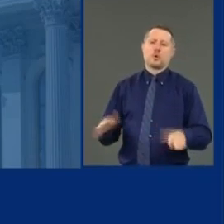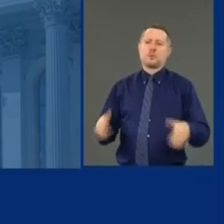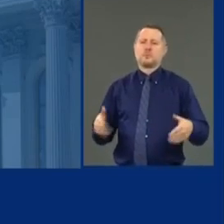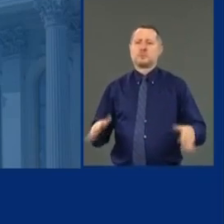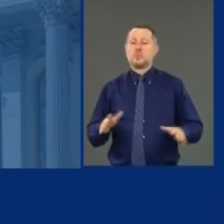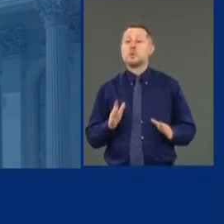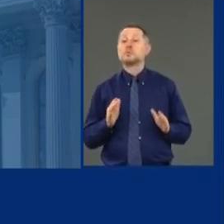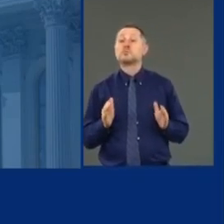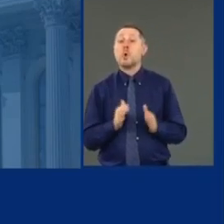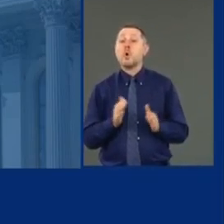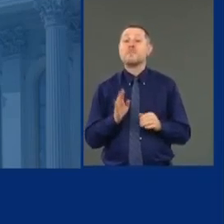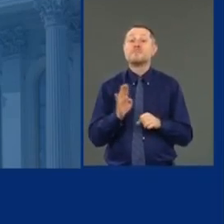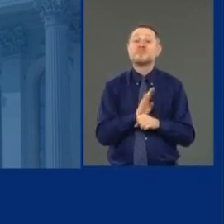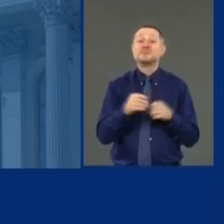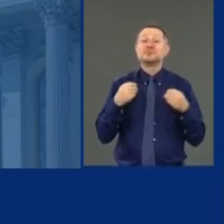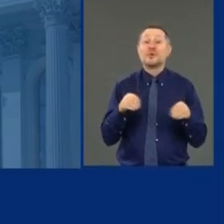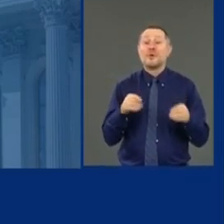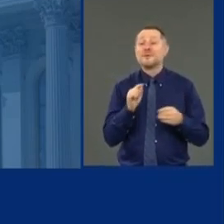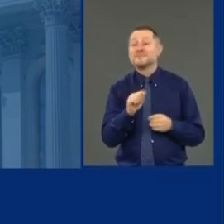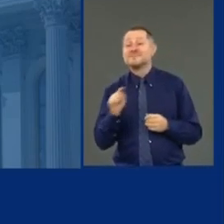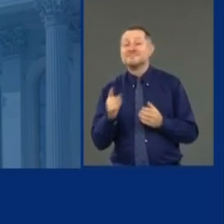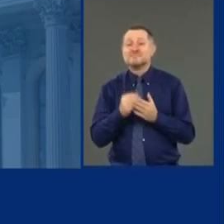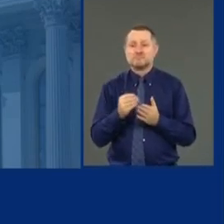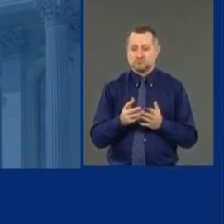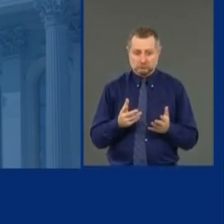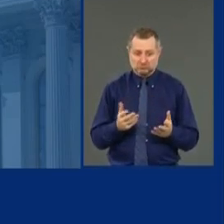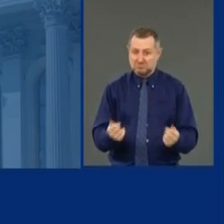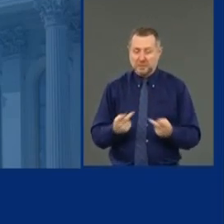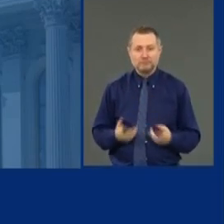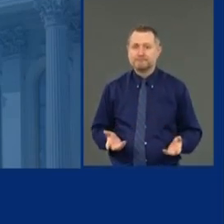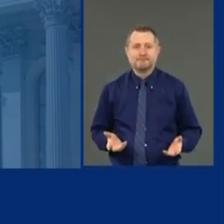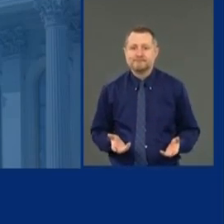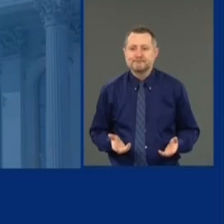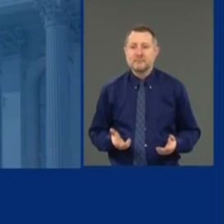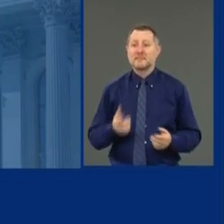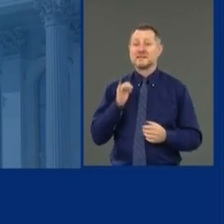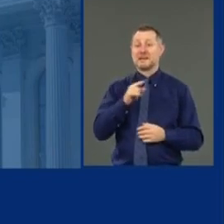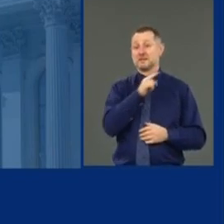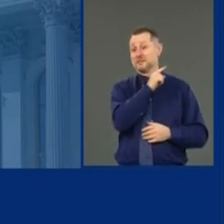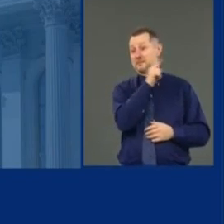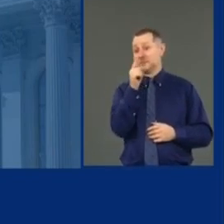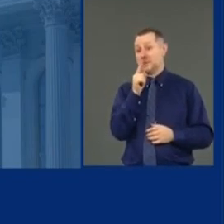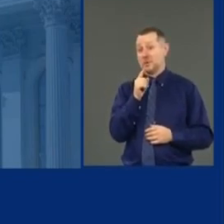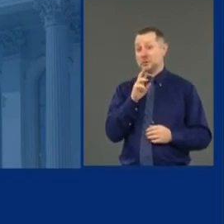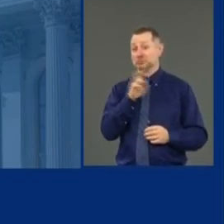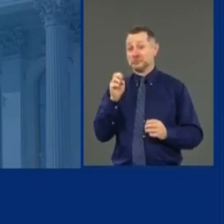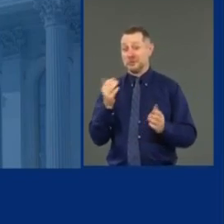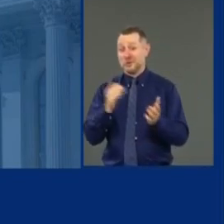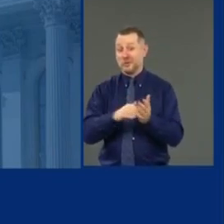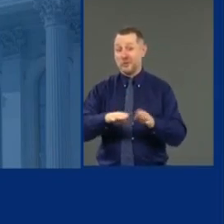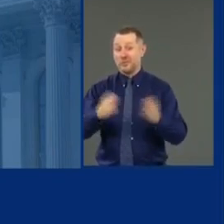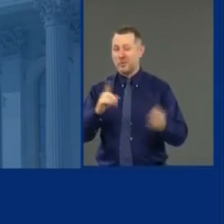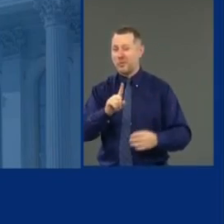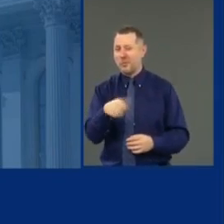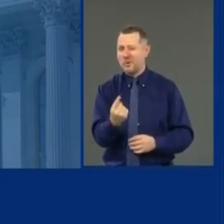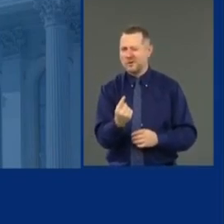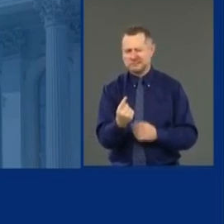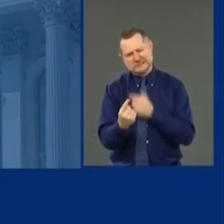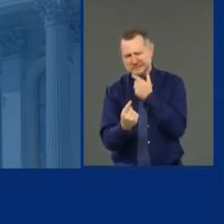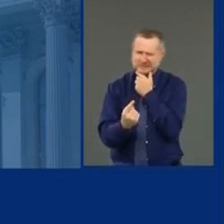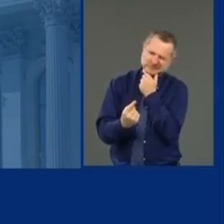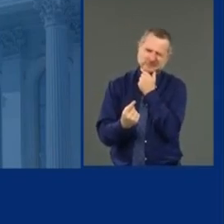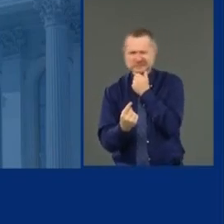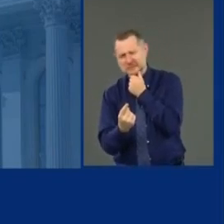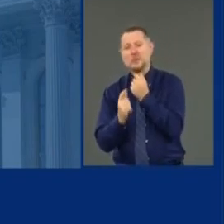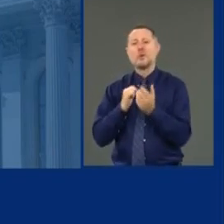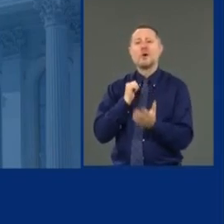just about revitalizing. Not just about reopening, it's about revitalizing. And it's about having a plan